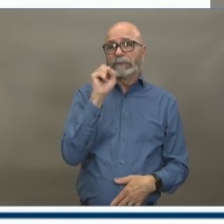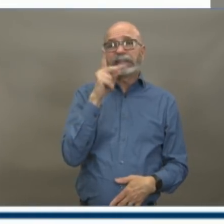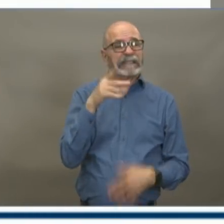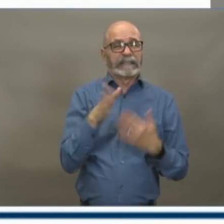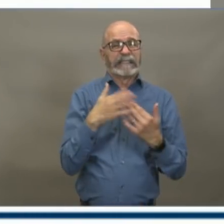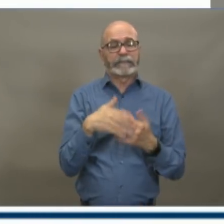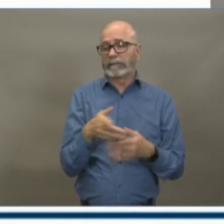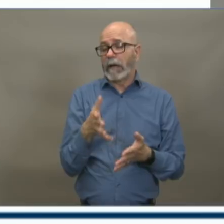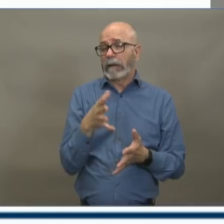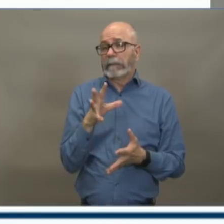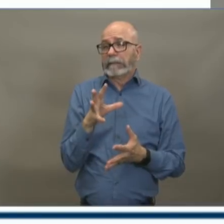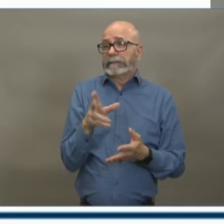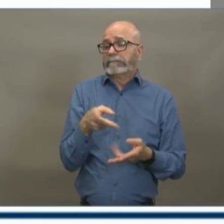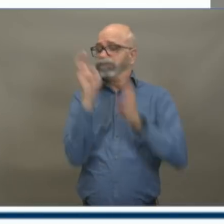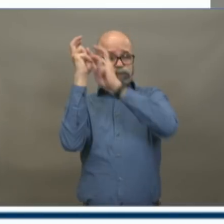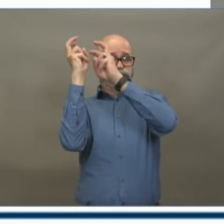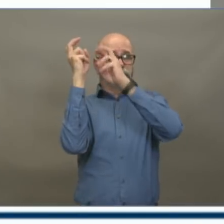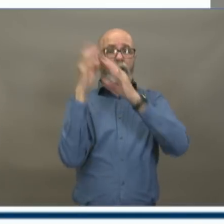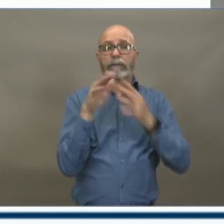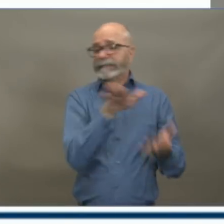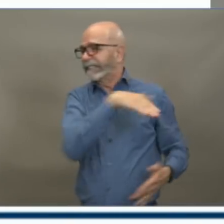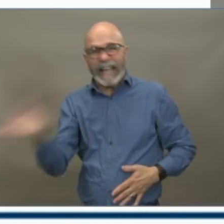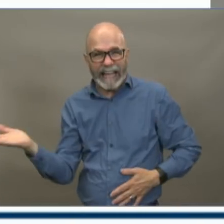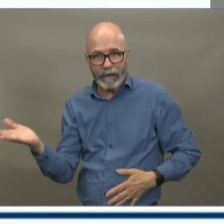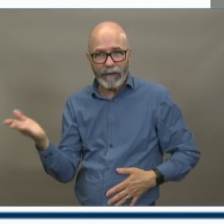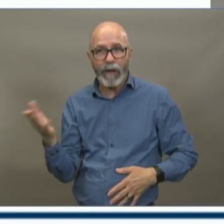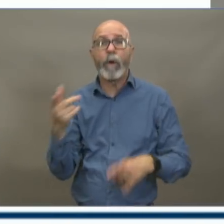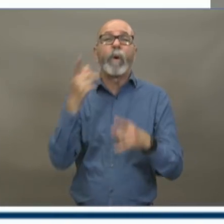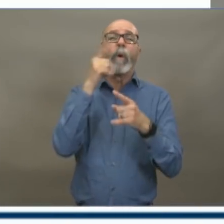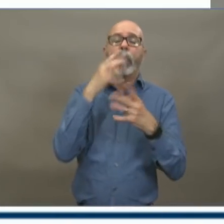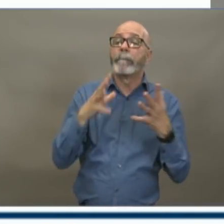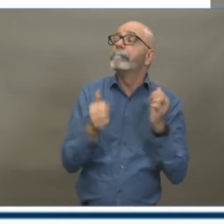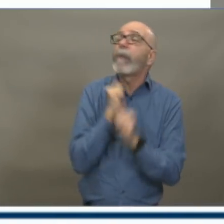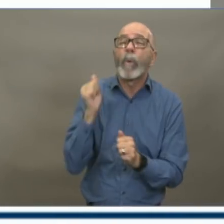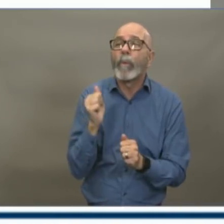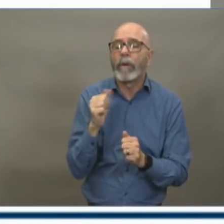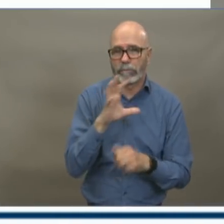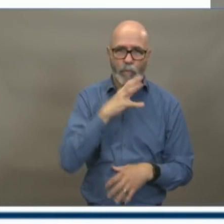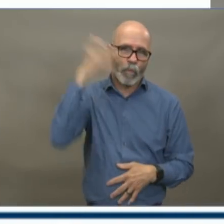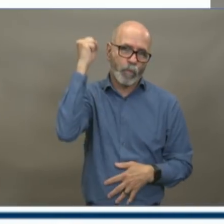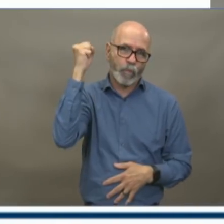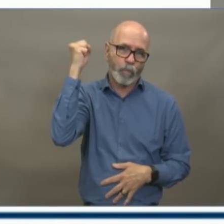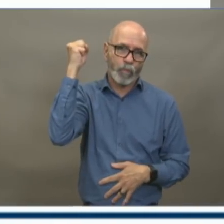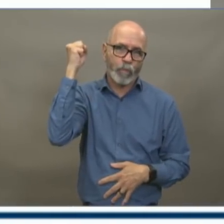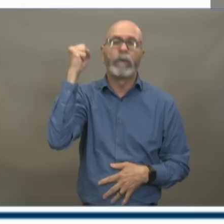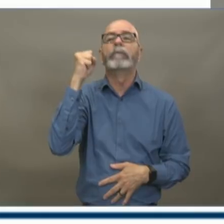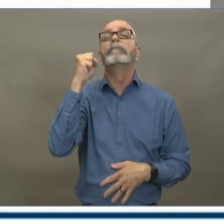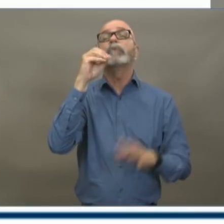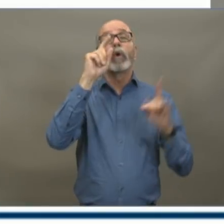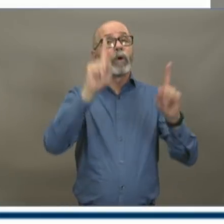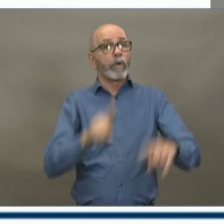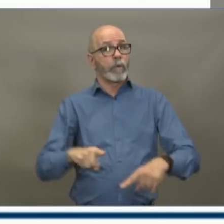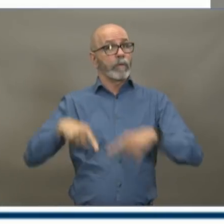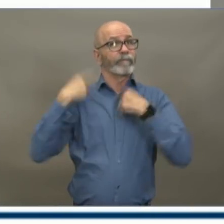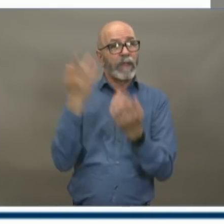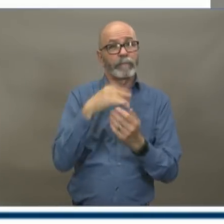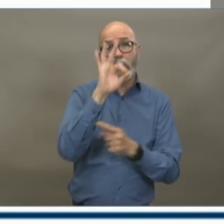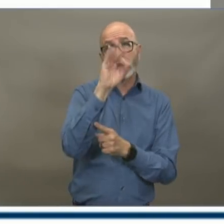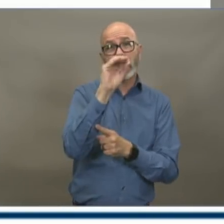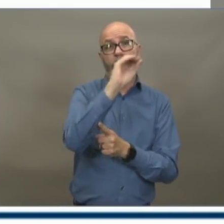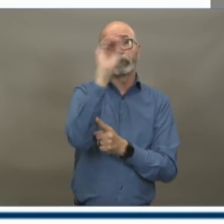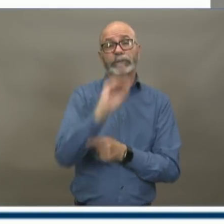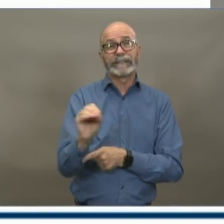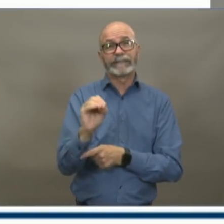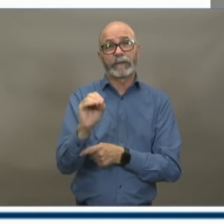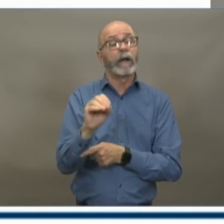COVID-19 is age. The data tells us that 90% of people who have died from COVID-19 are over age 80.